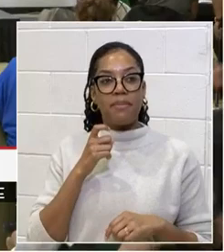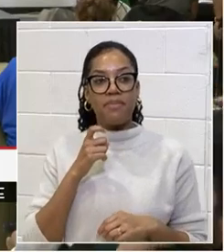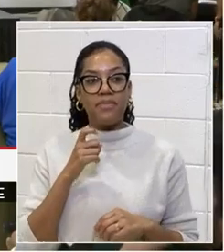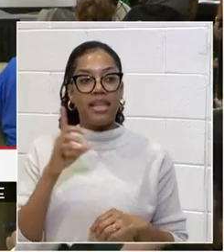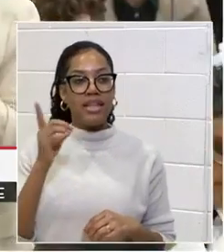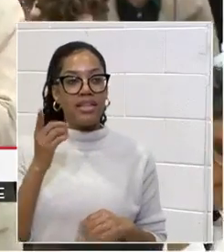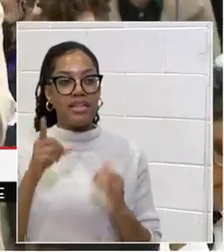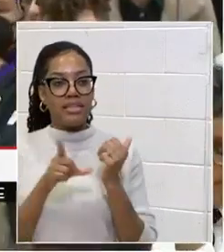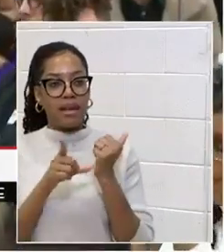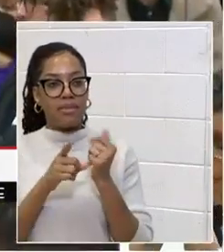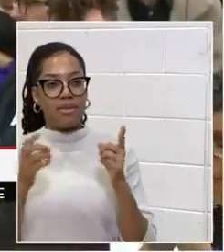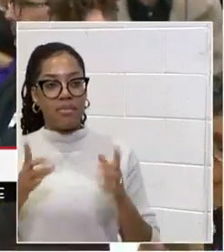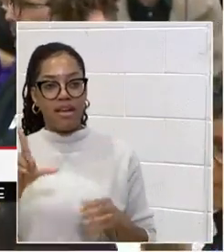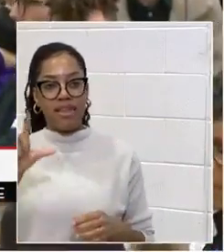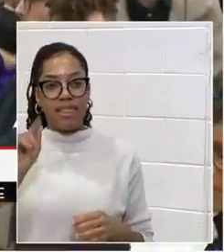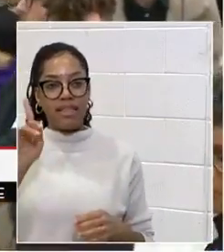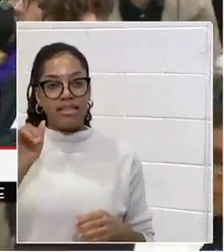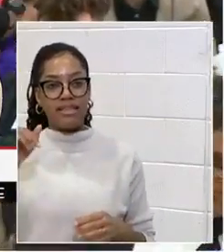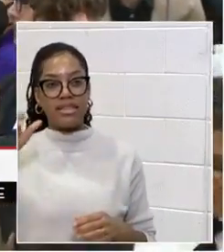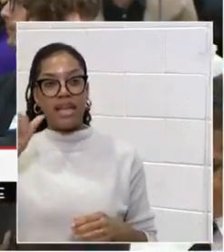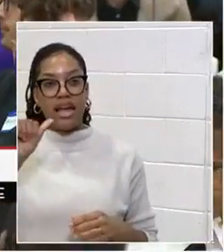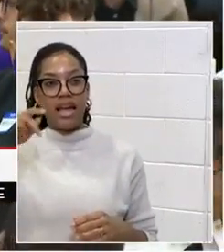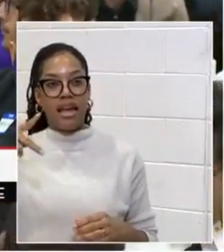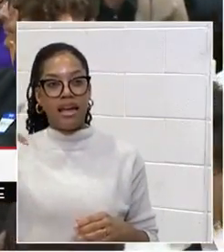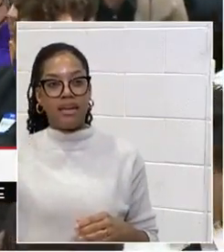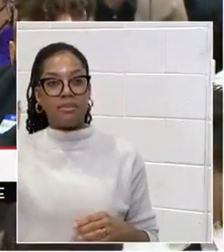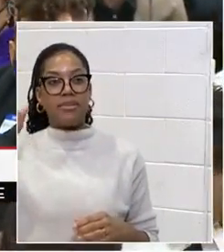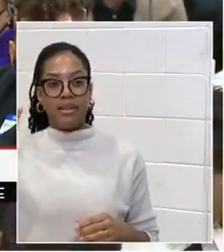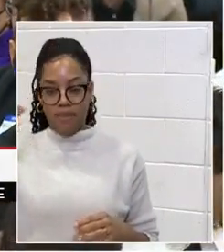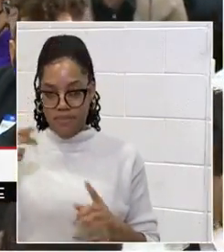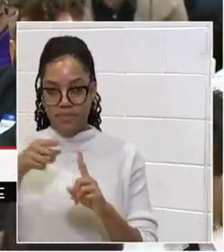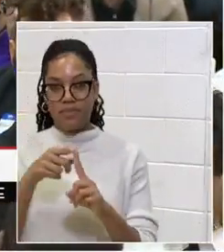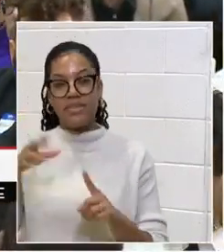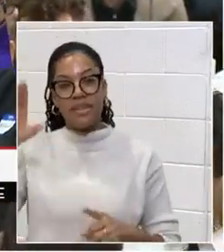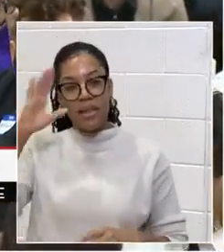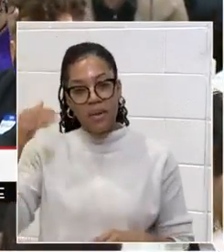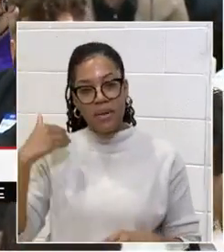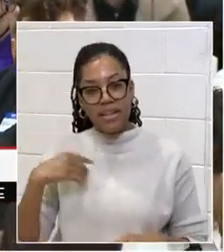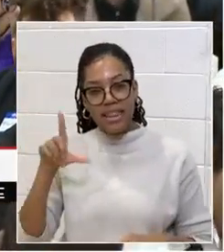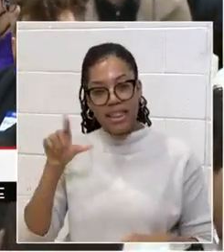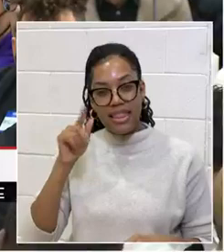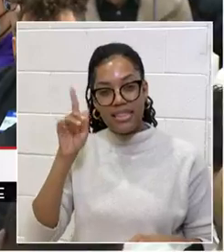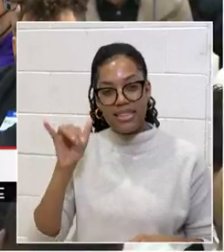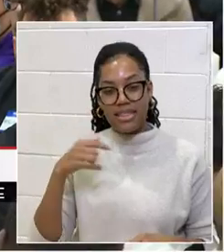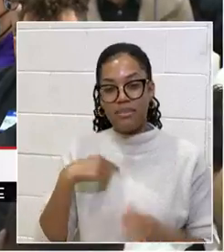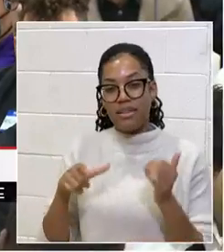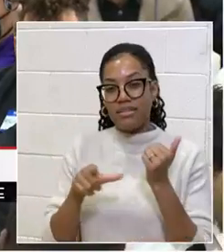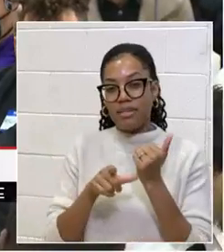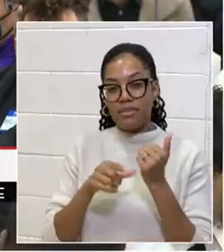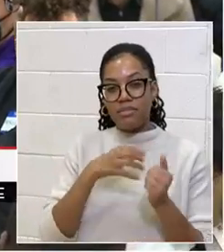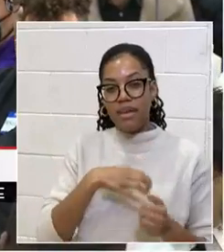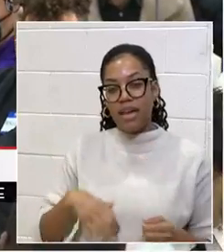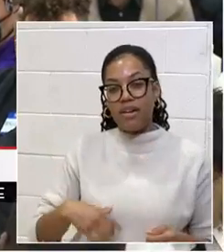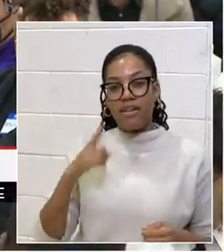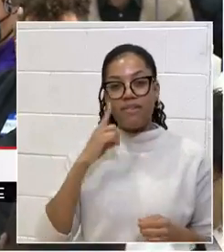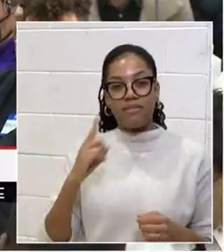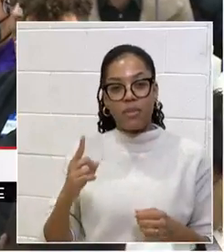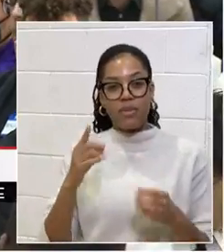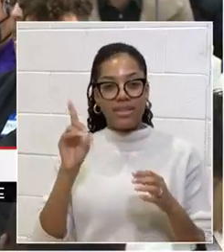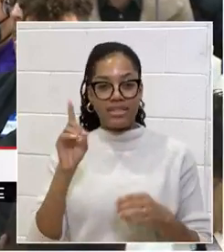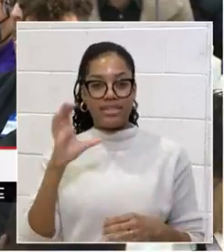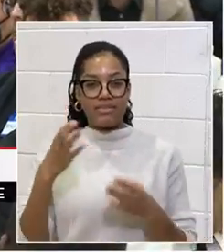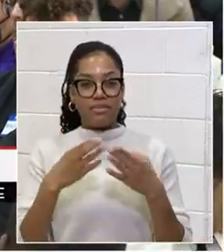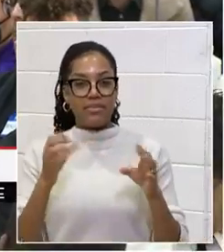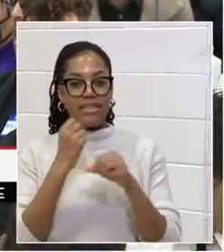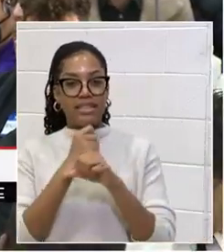LindsayAIA. Hey everybody, so I am LindsayAIA. I'm the Deputy Mayor for Public Safety and Justice. Deeply privileged to stand here on